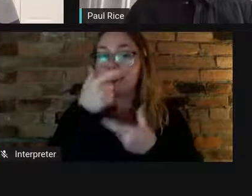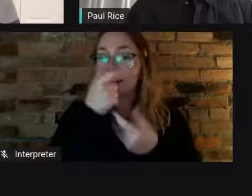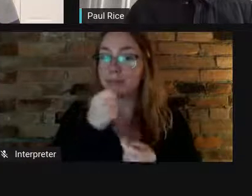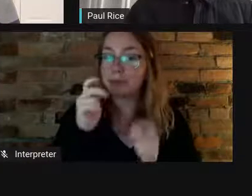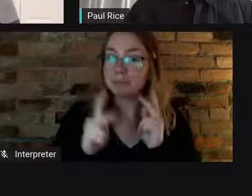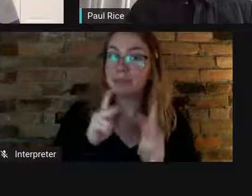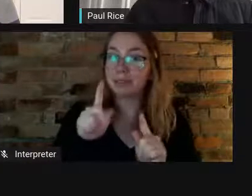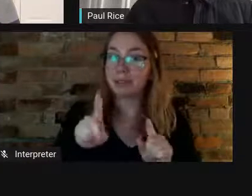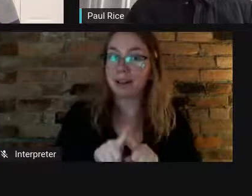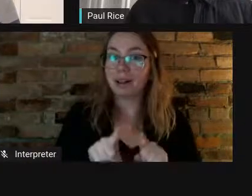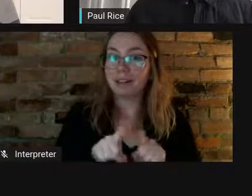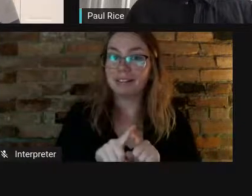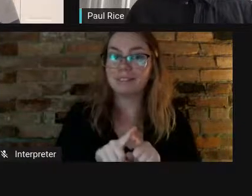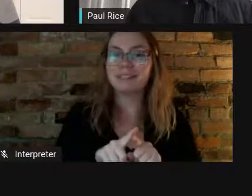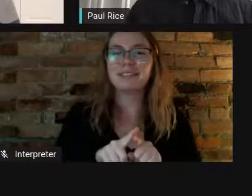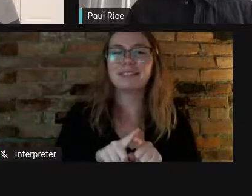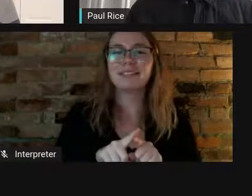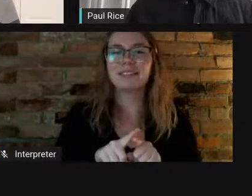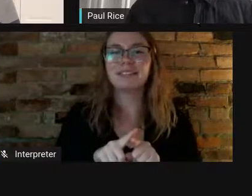well, because